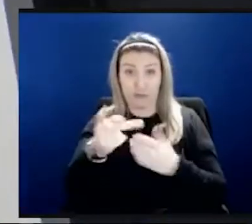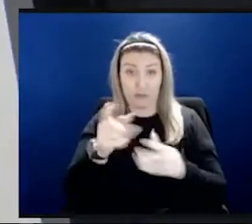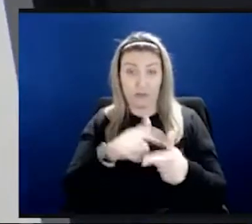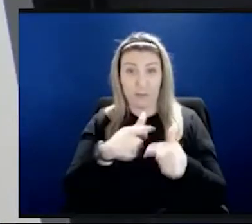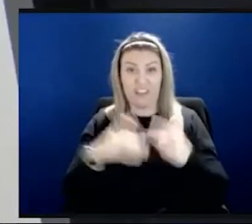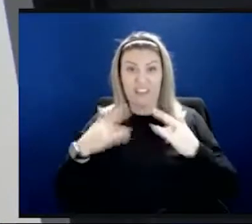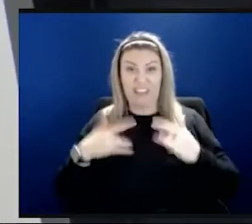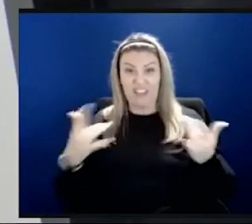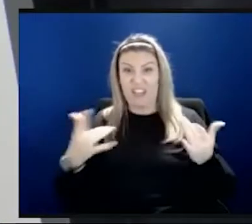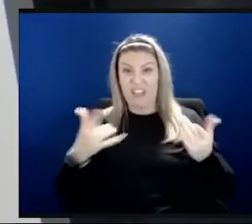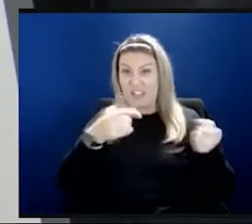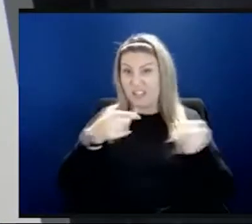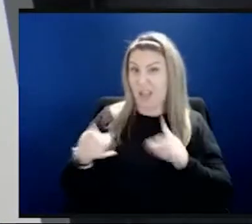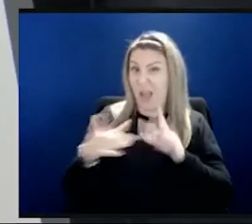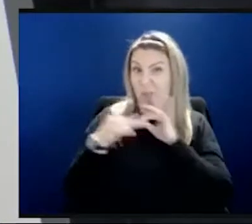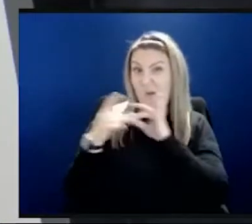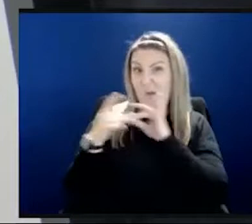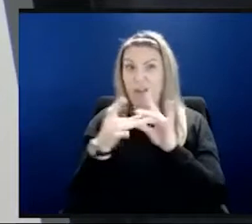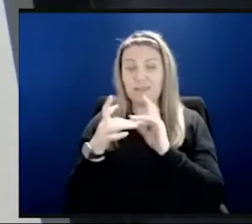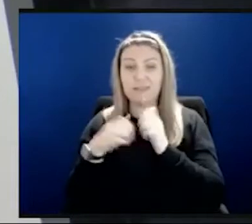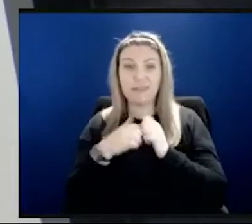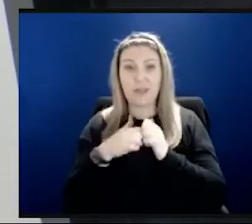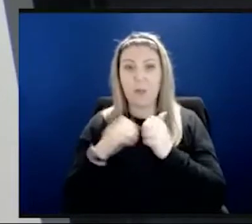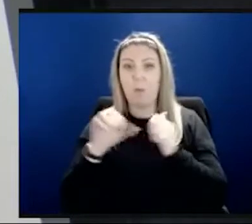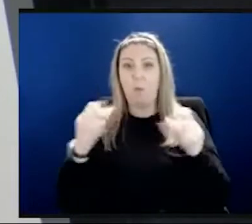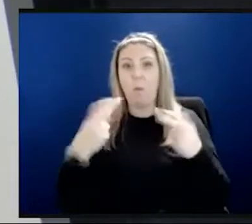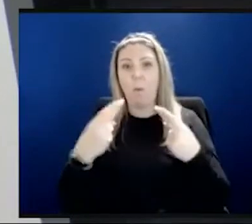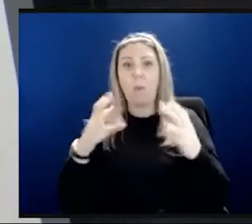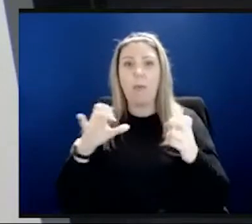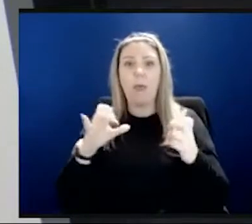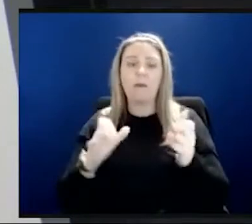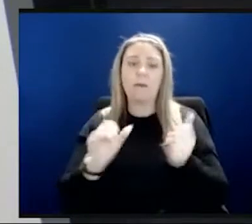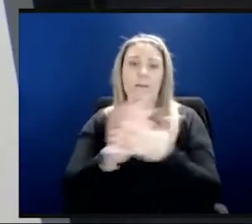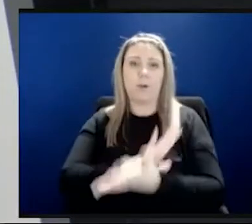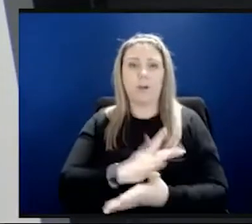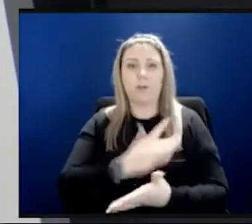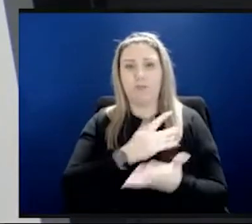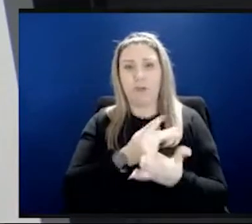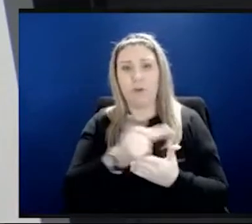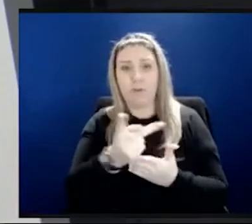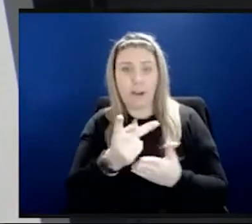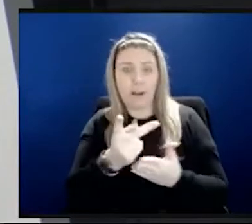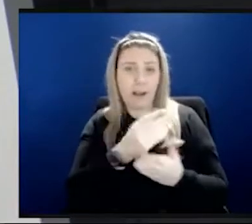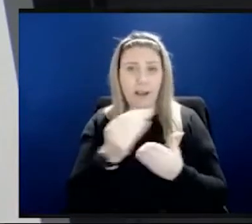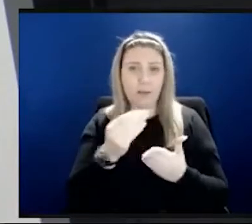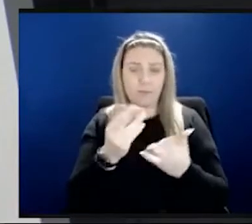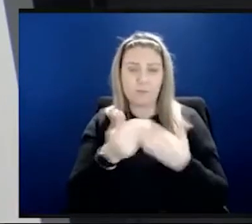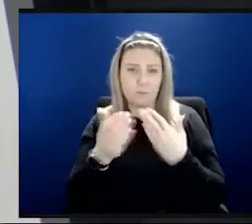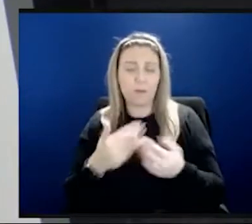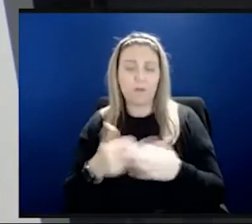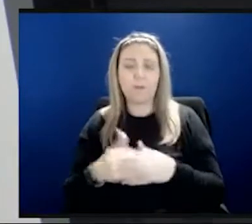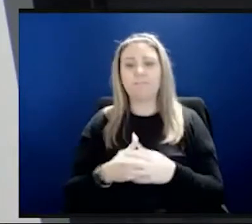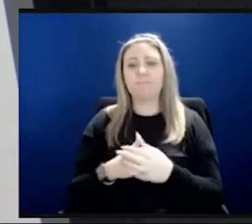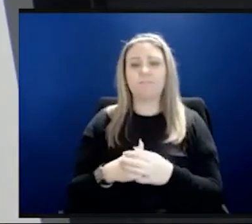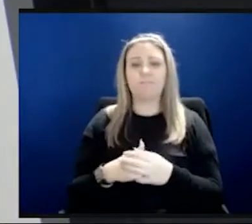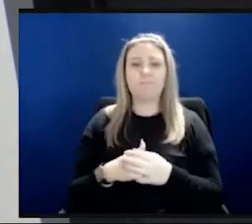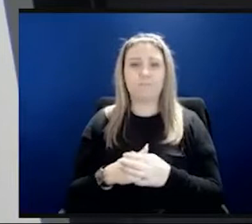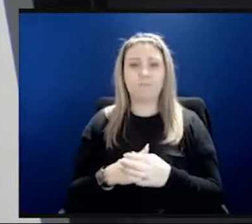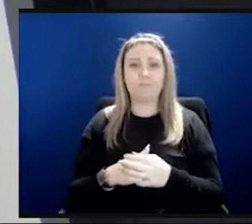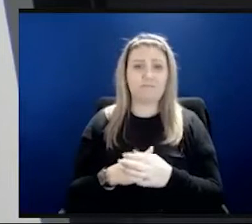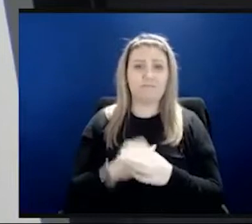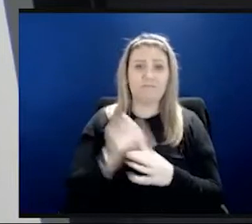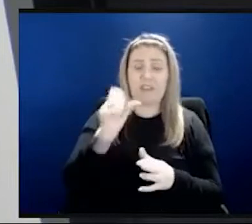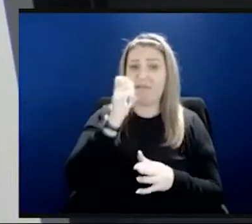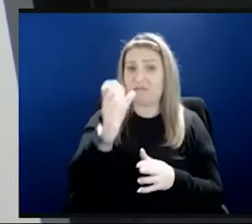locked together then that, you know, oh, this caused my heart failure and whatnot. But yeah, it's not uncommon for people to